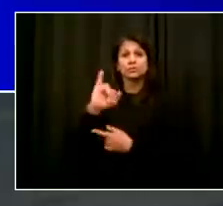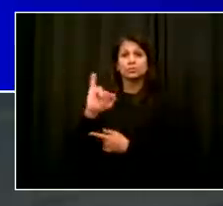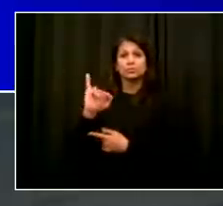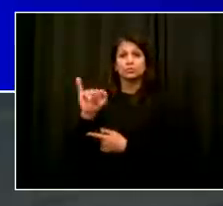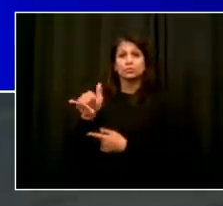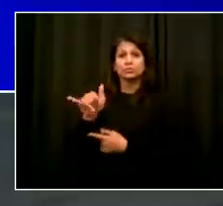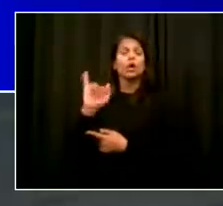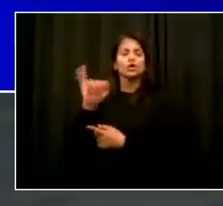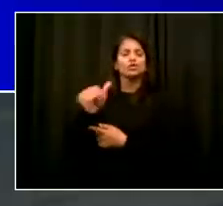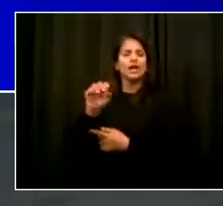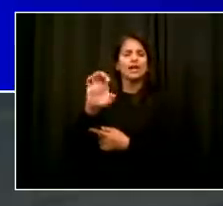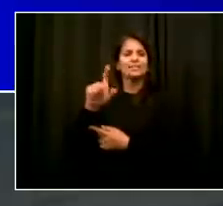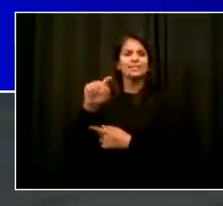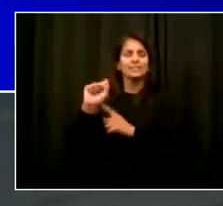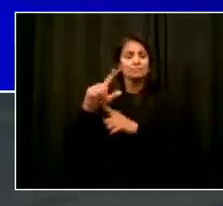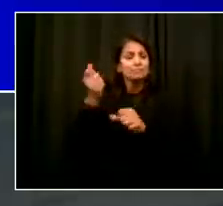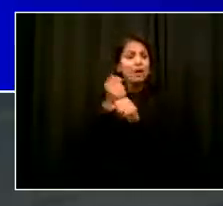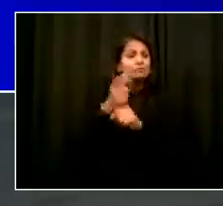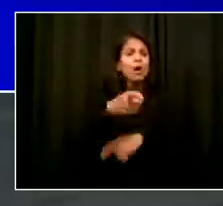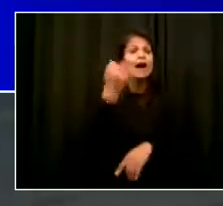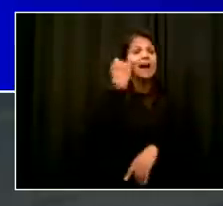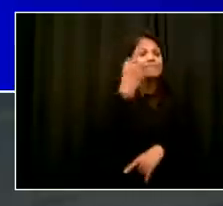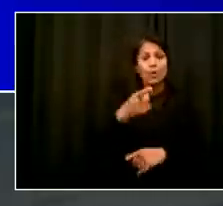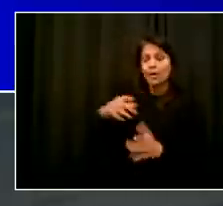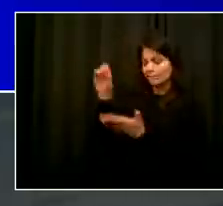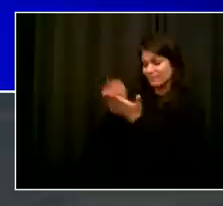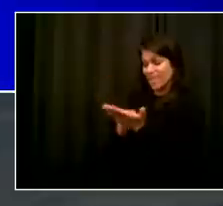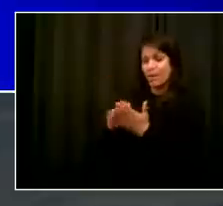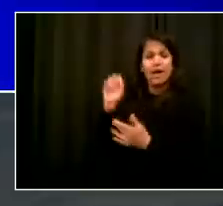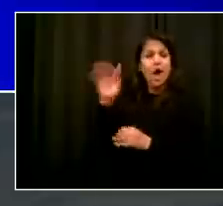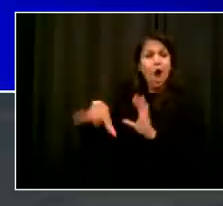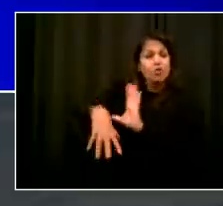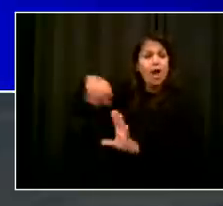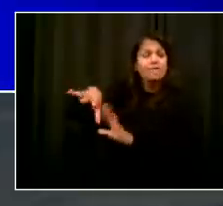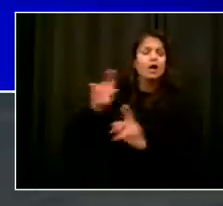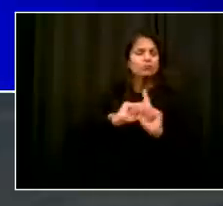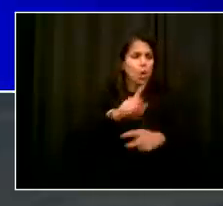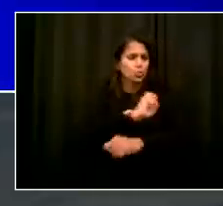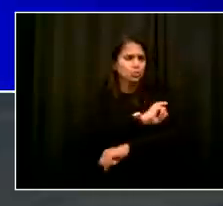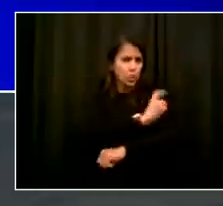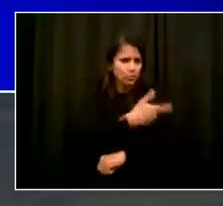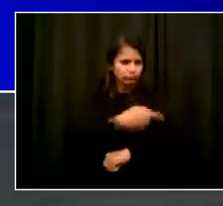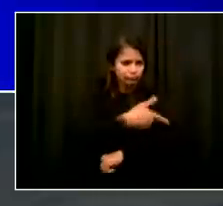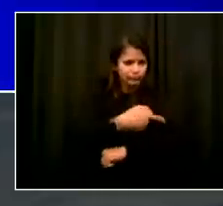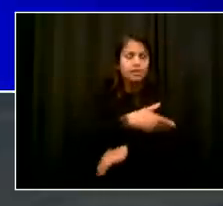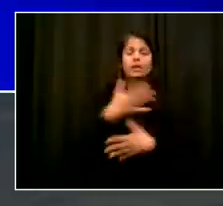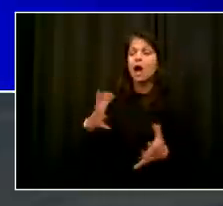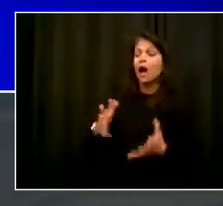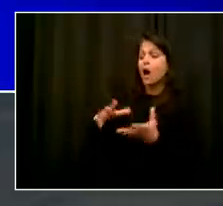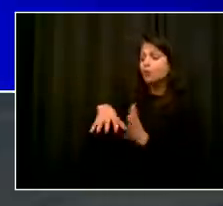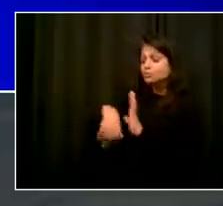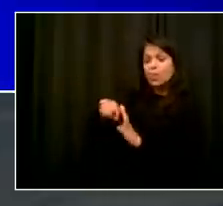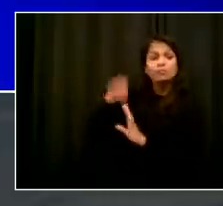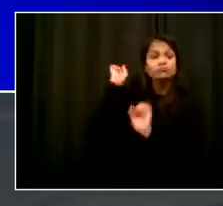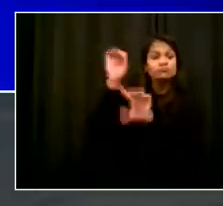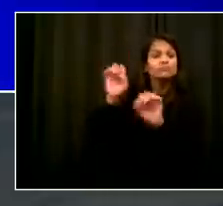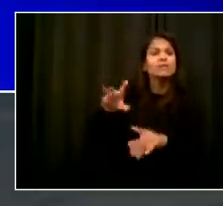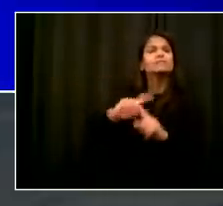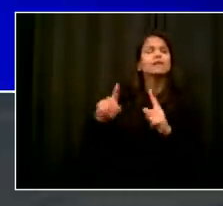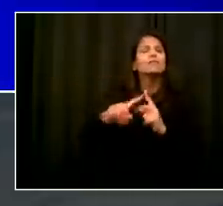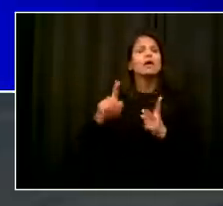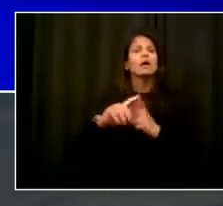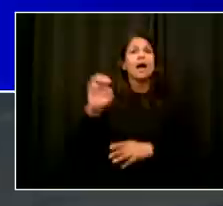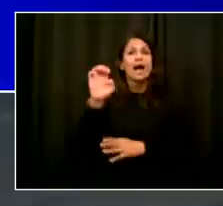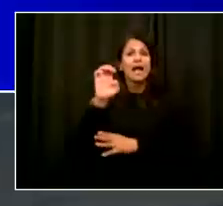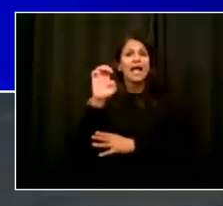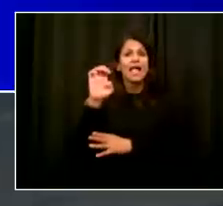Coach's Club tickets to the home opener for the Jets next year. You can get a VIP tour of the Empire State Building, and Dr. Choksi, do